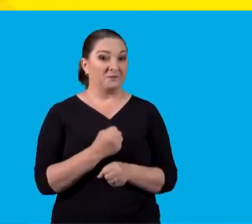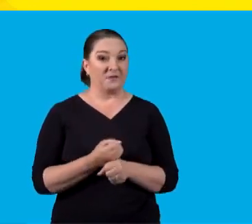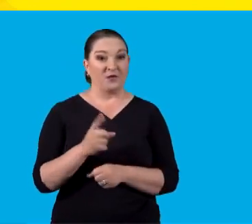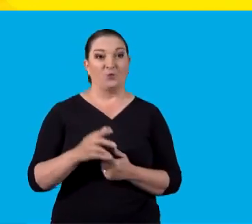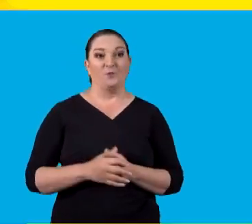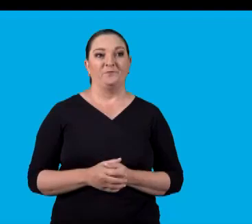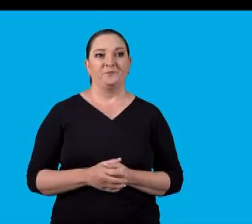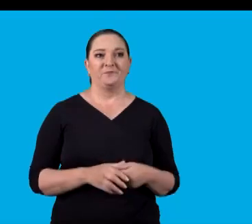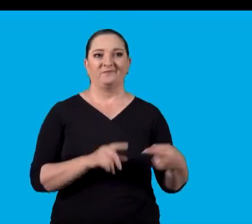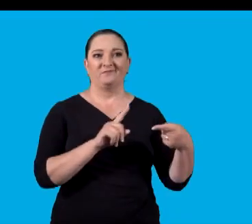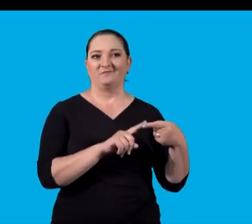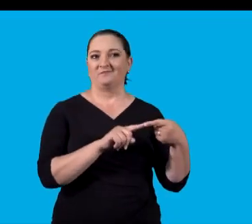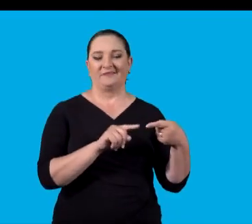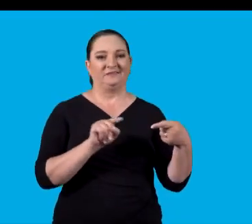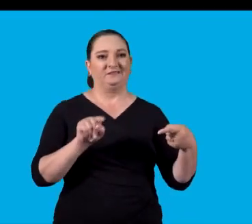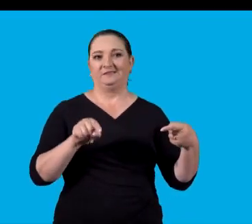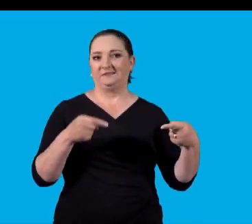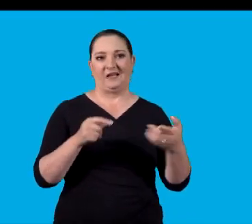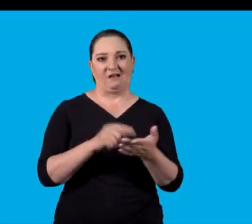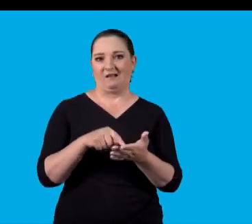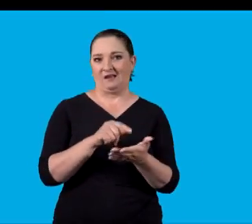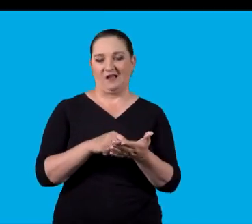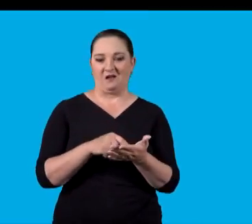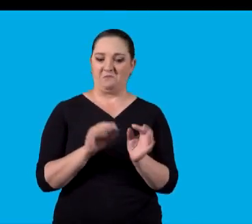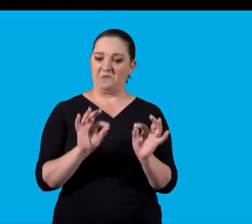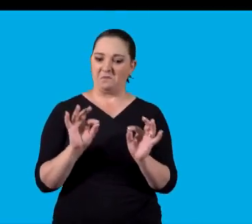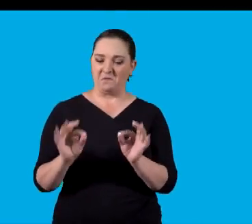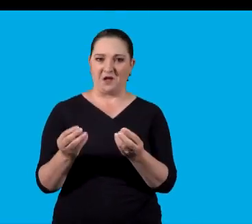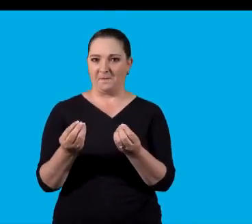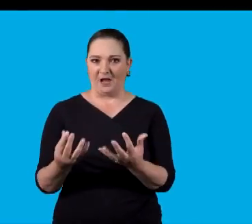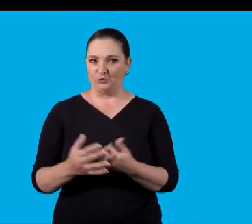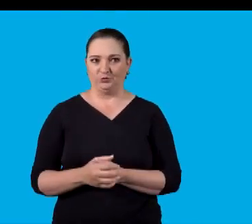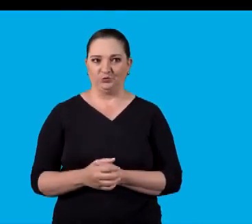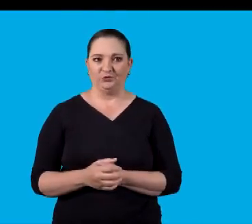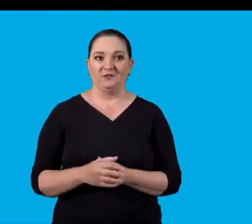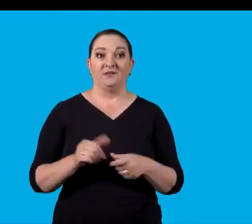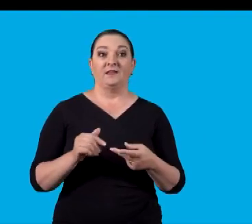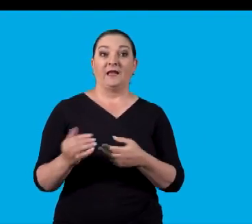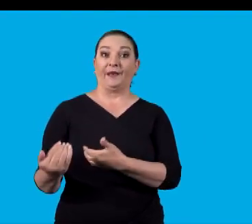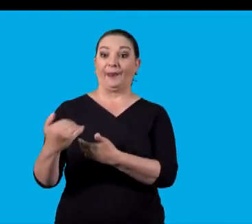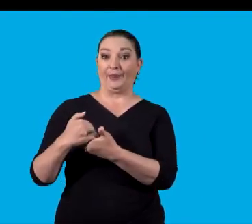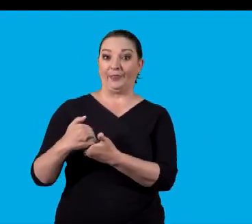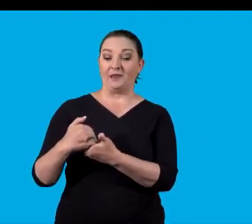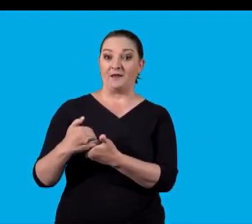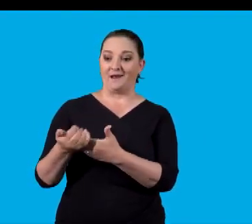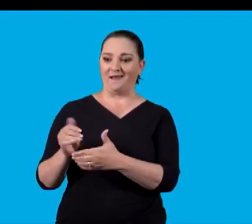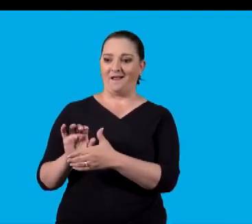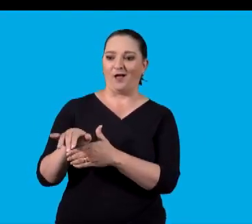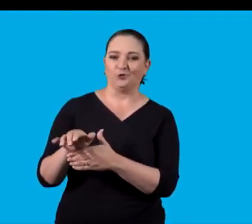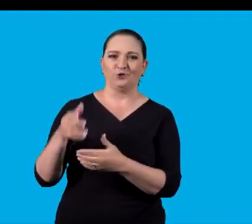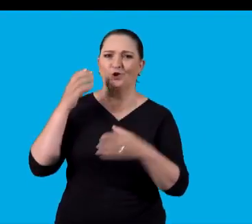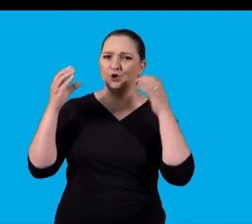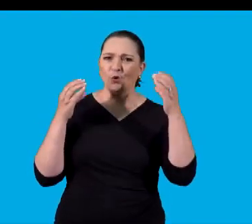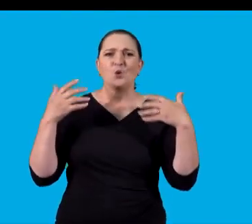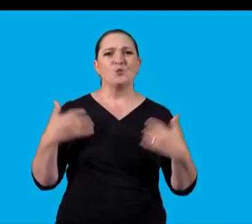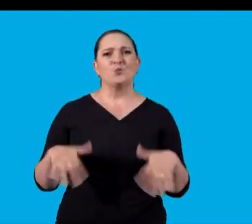the cash flow statement. That is the inability to calculate the correct amounts and incorrectly recording inflows instead of